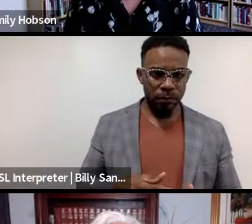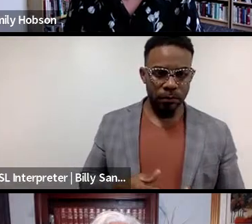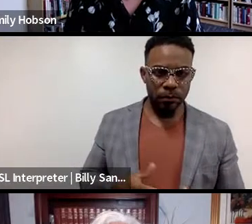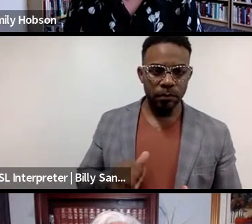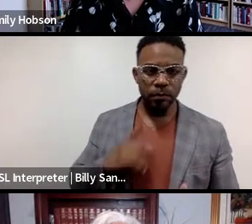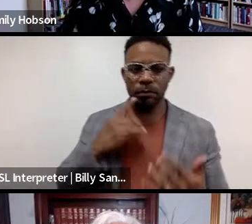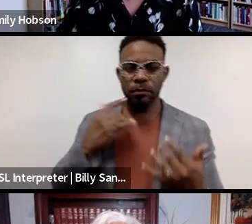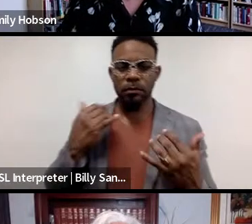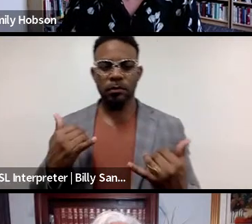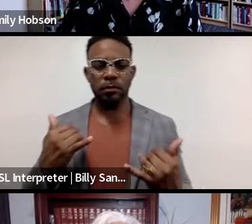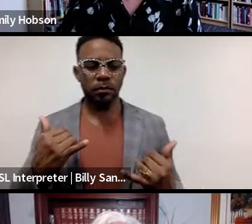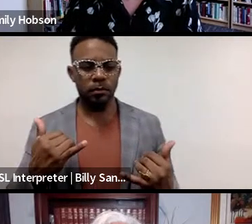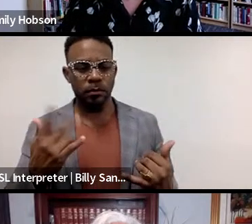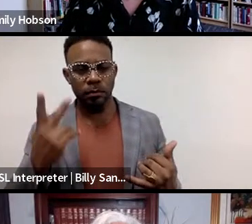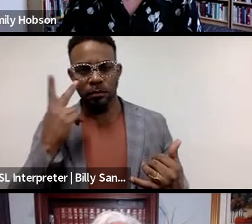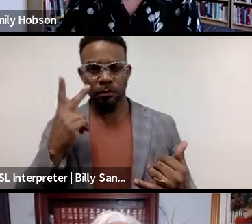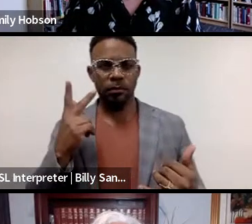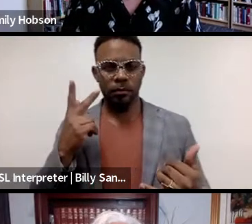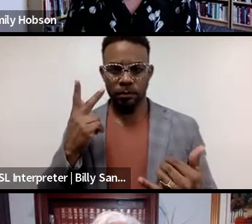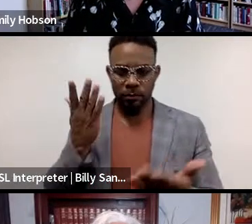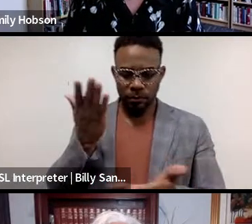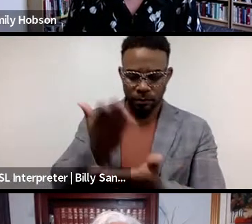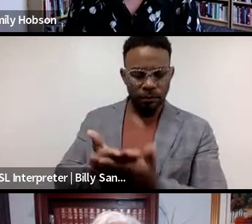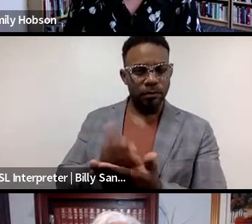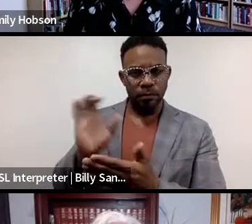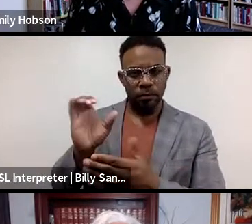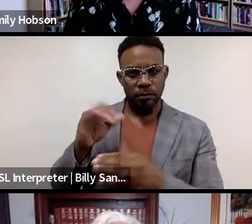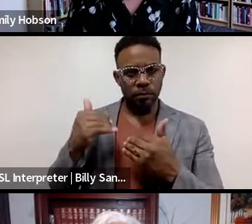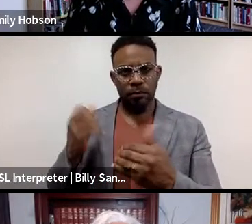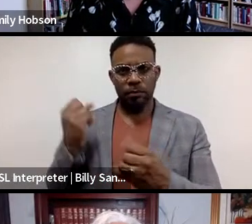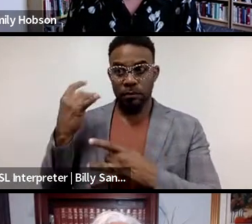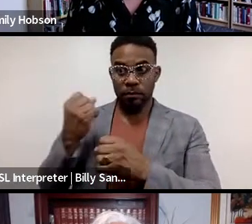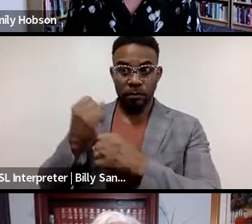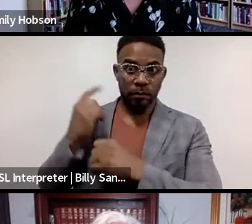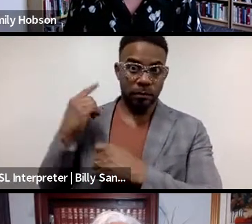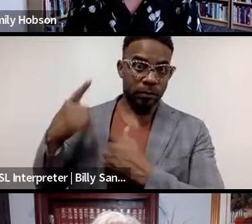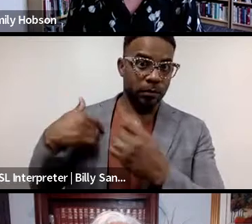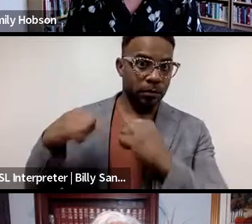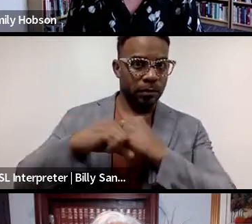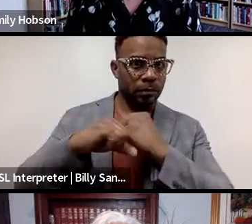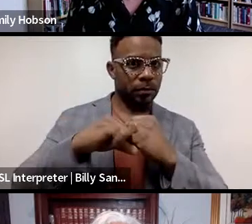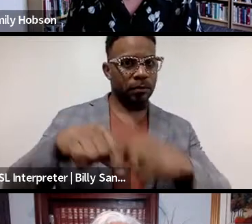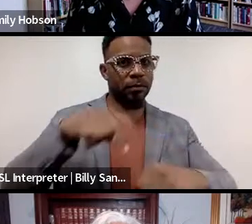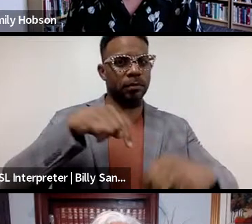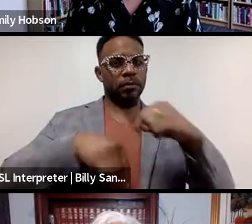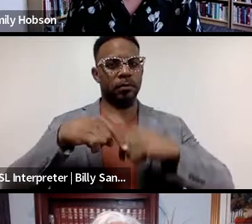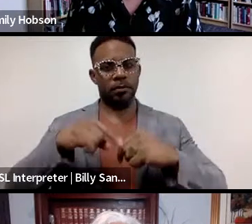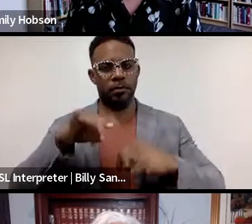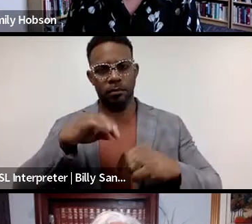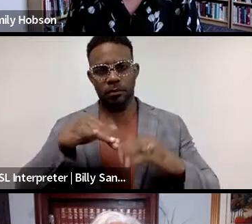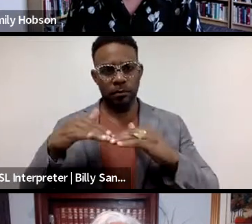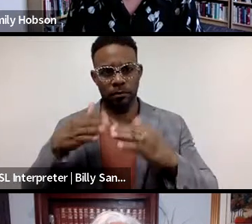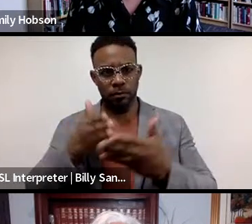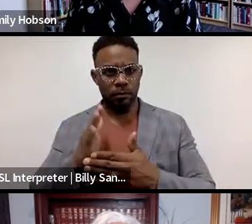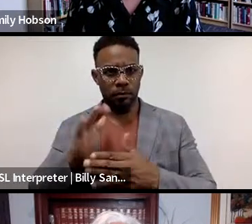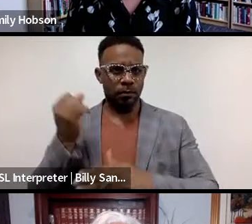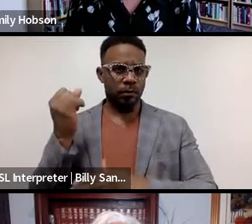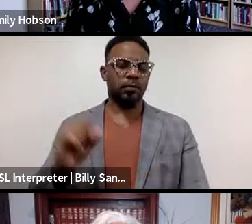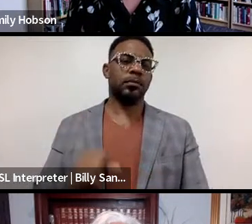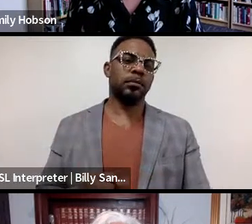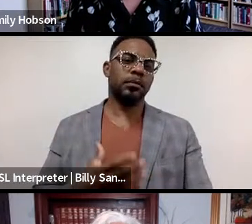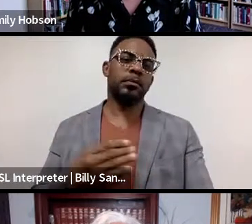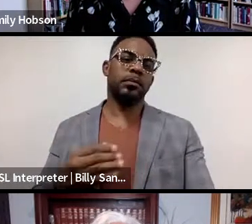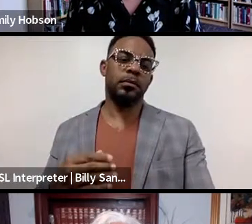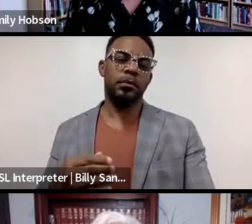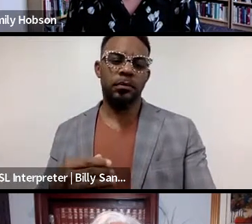We are currently seeing the fruits of the conservative movement's decades-long campaign to roll back the civil rights revolution.